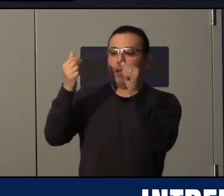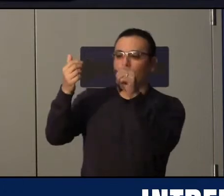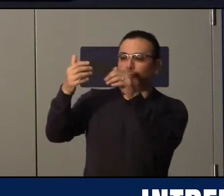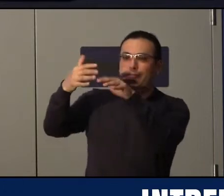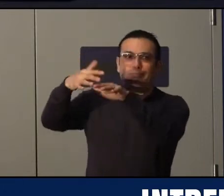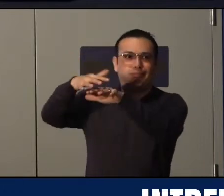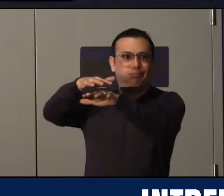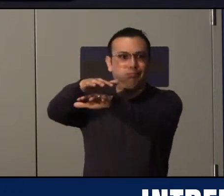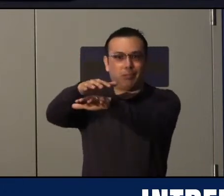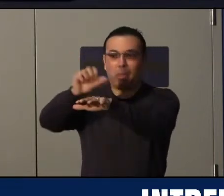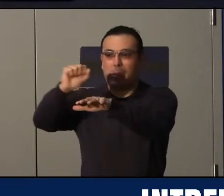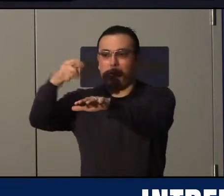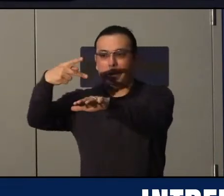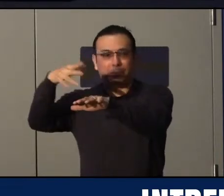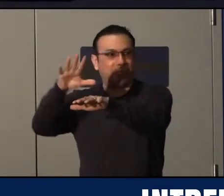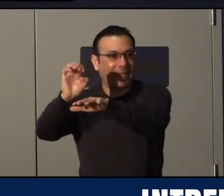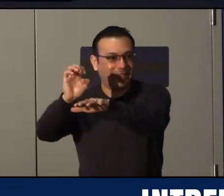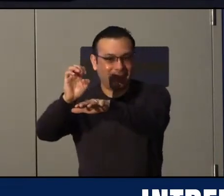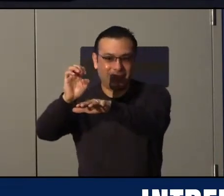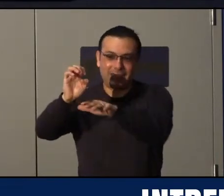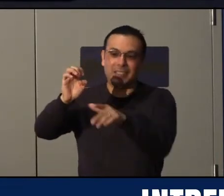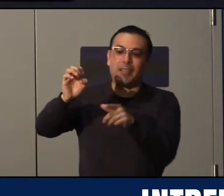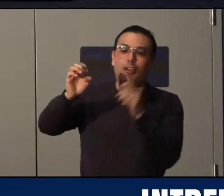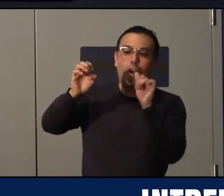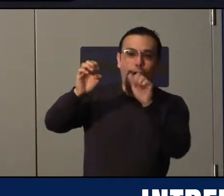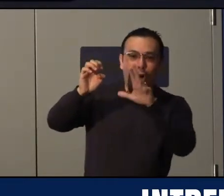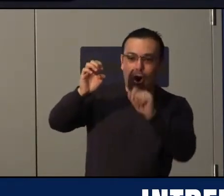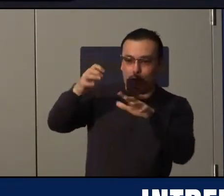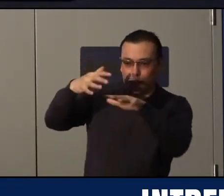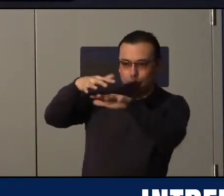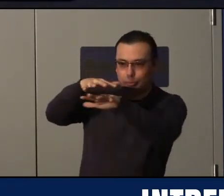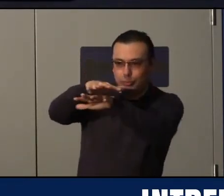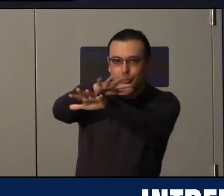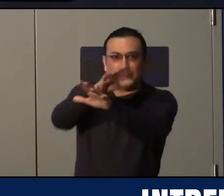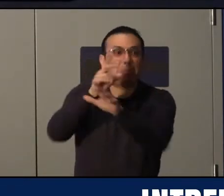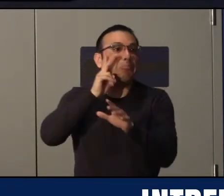ignite some creativity in the space industry.